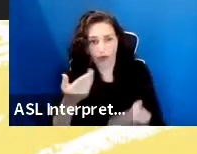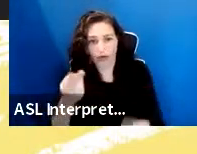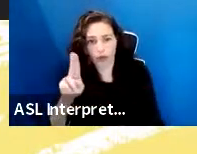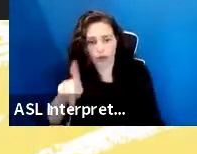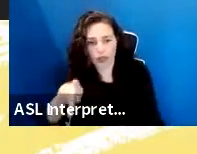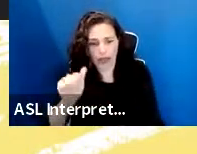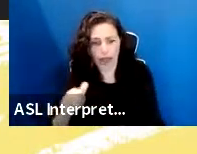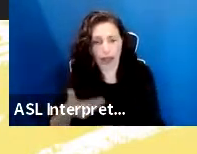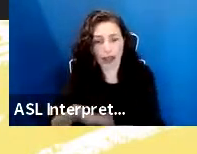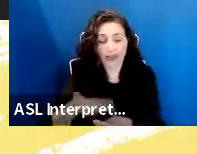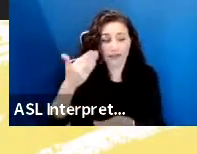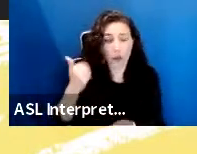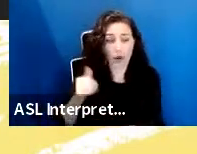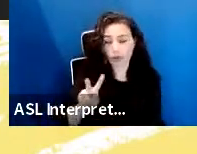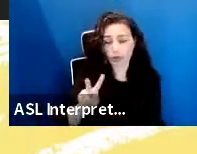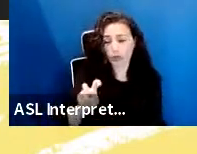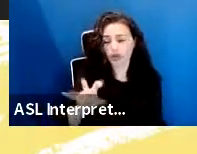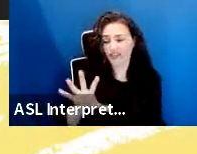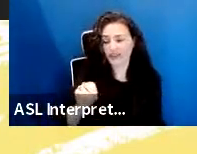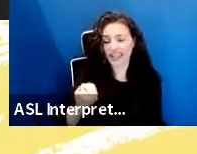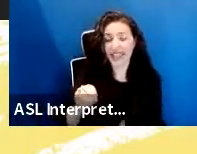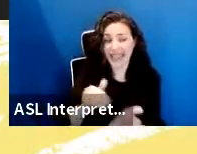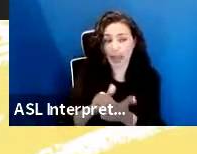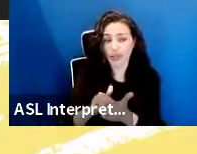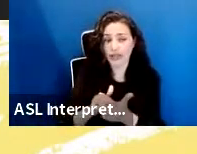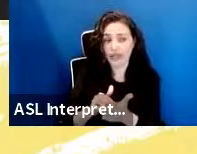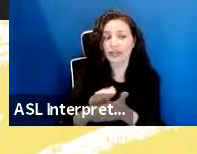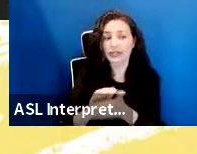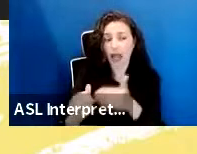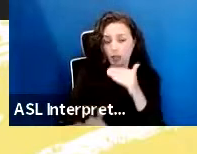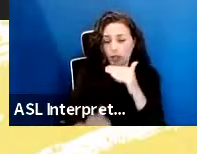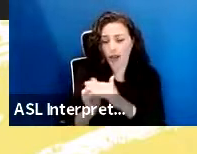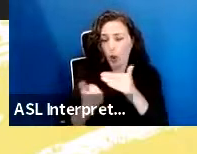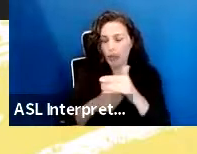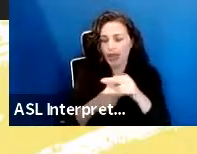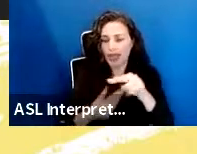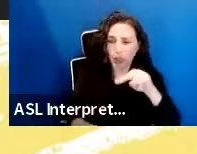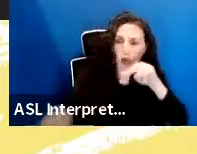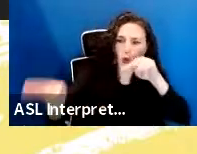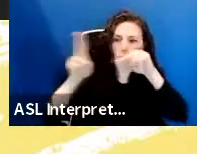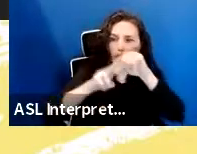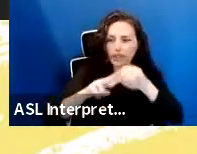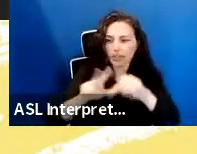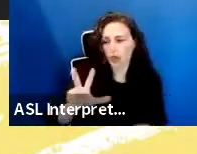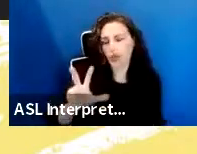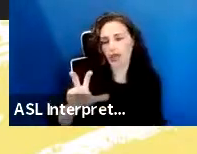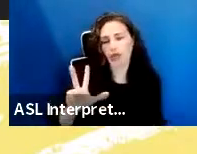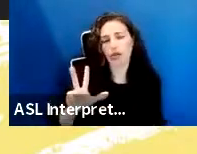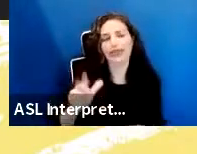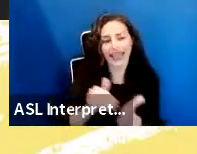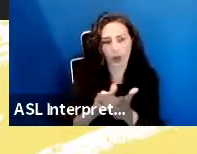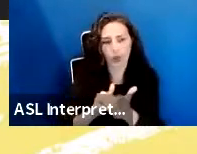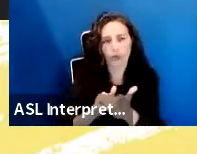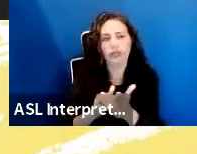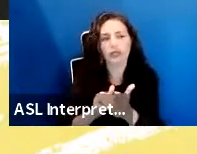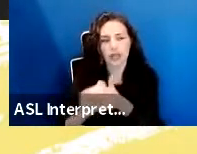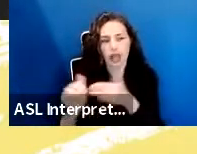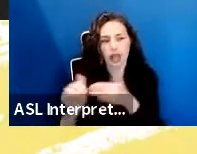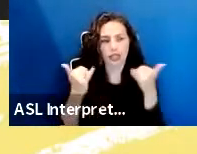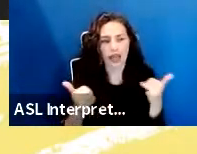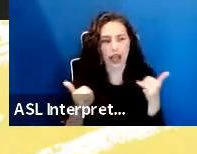was a $250,000 ceiling, we have increased that maximum budget to $300,000.